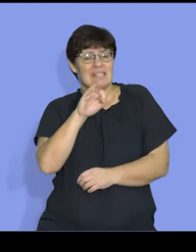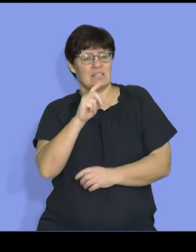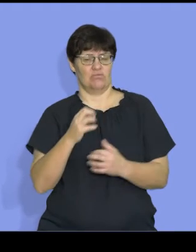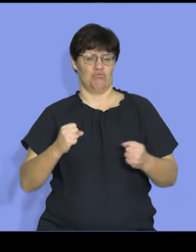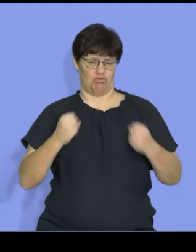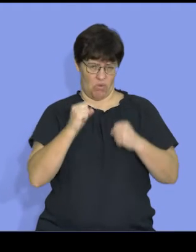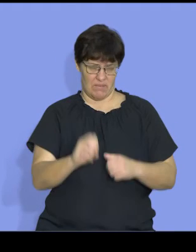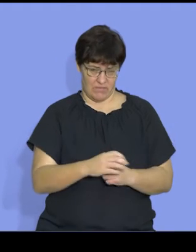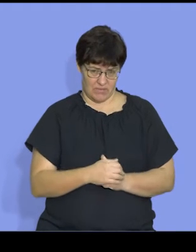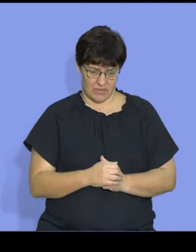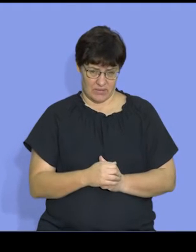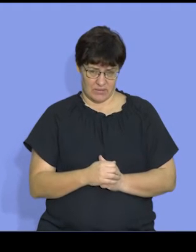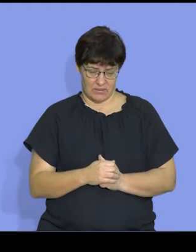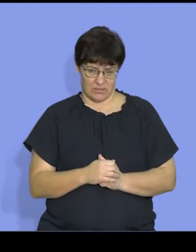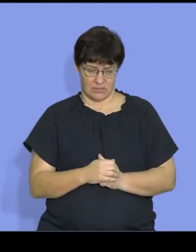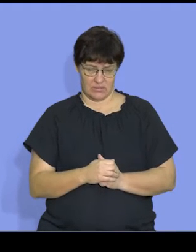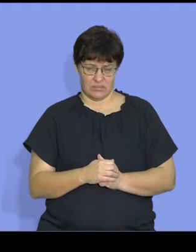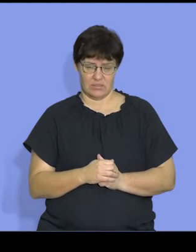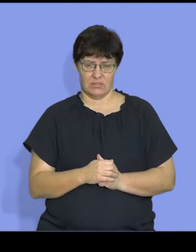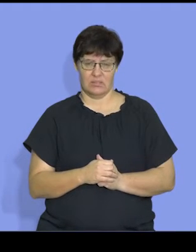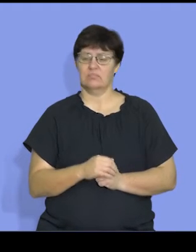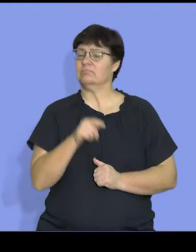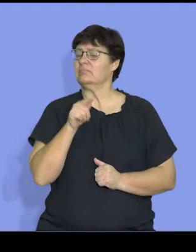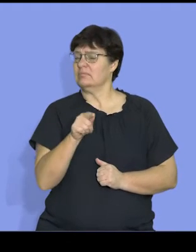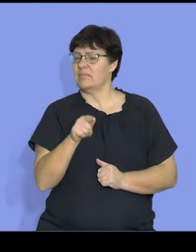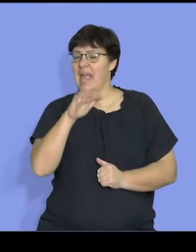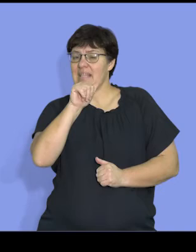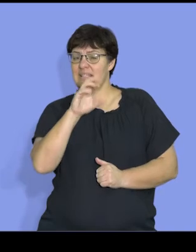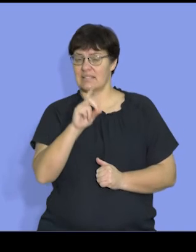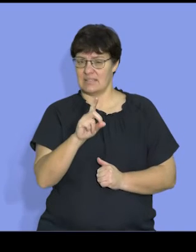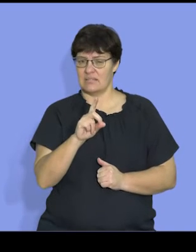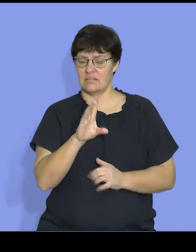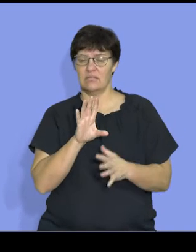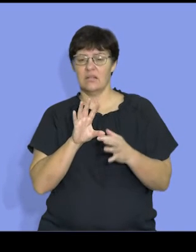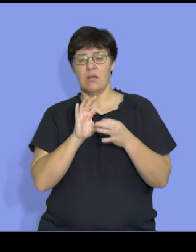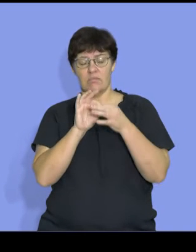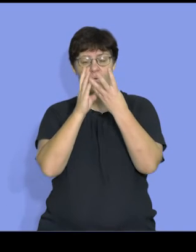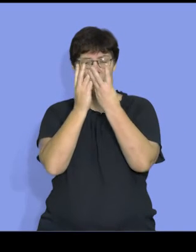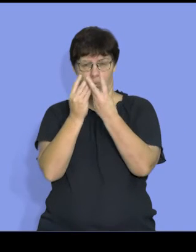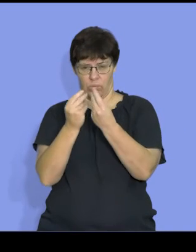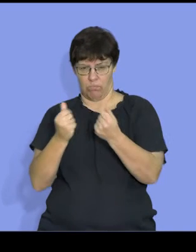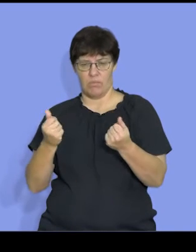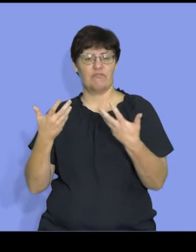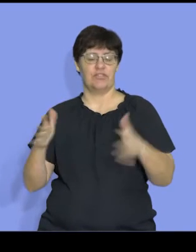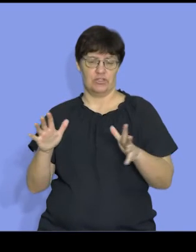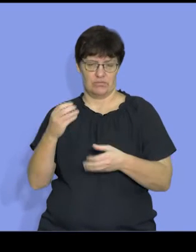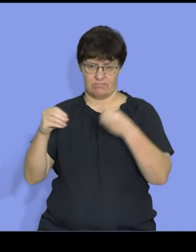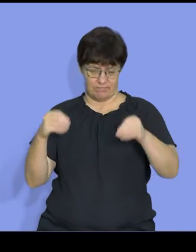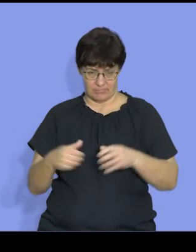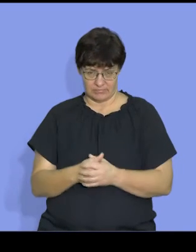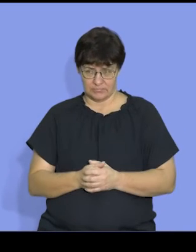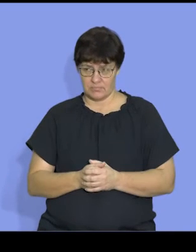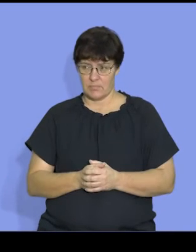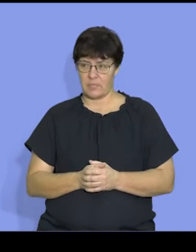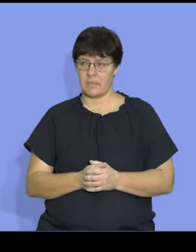determines the strength of an acid, right, is that this acid dissociates completely. So in solution,